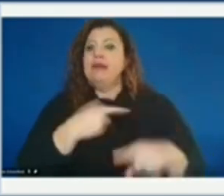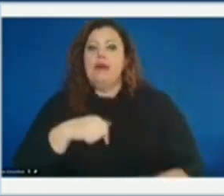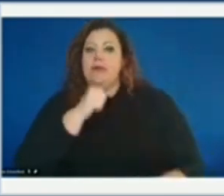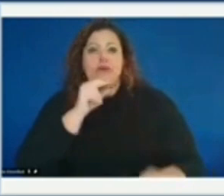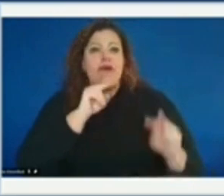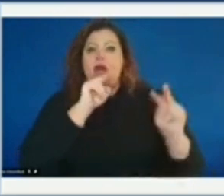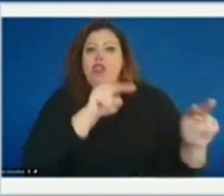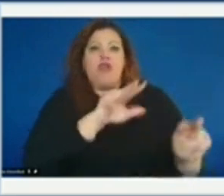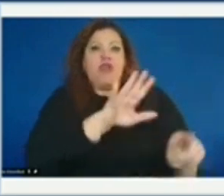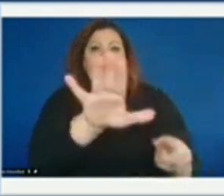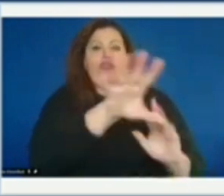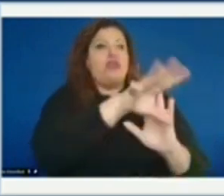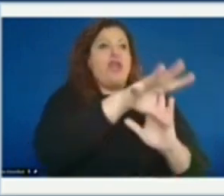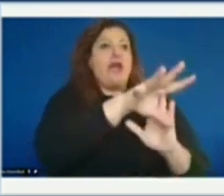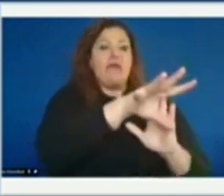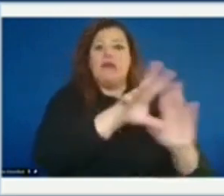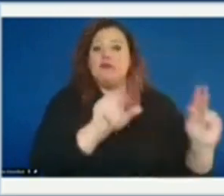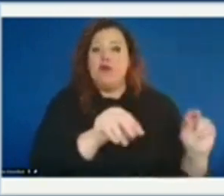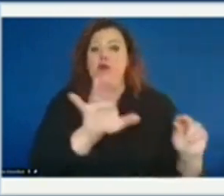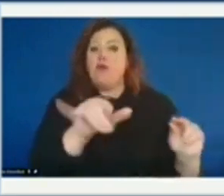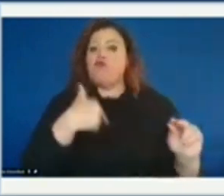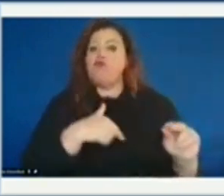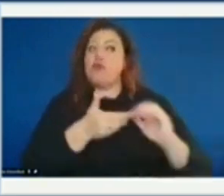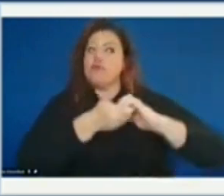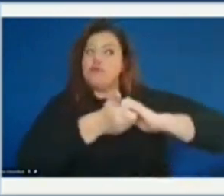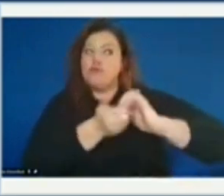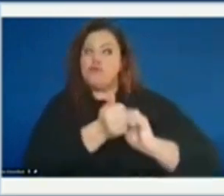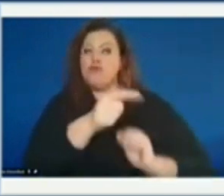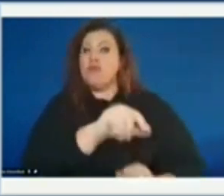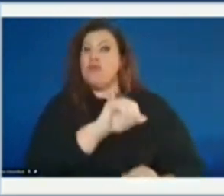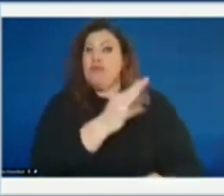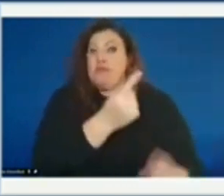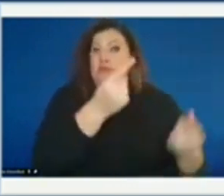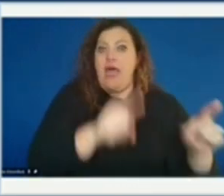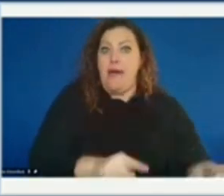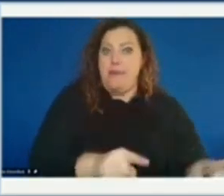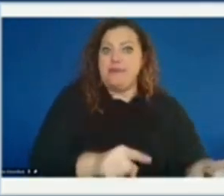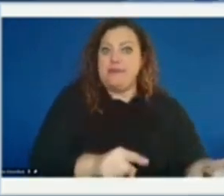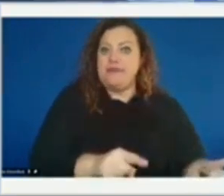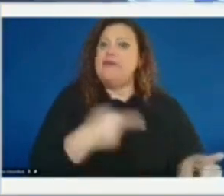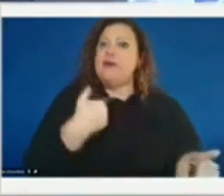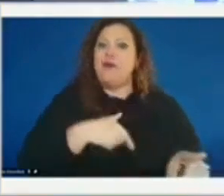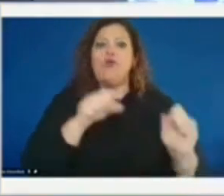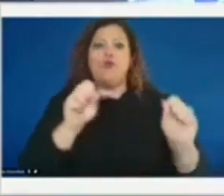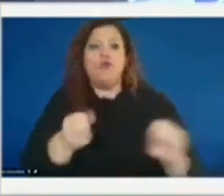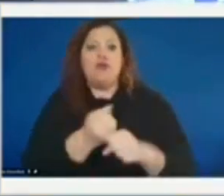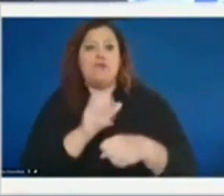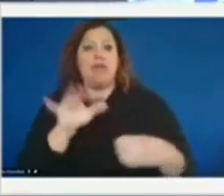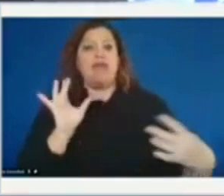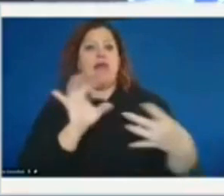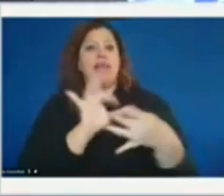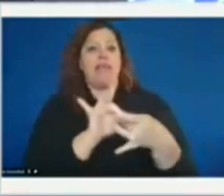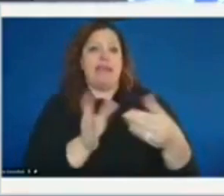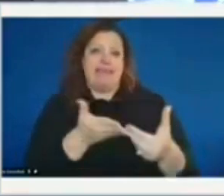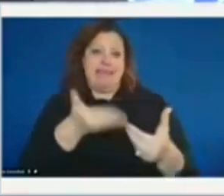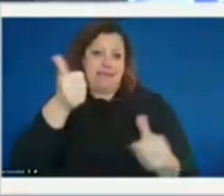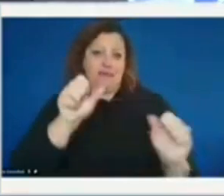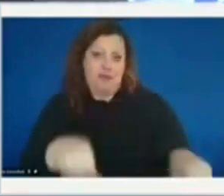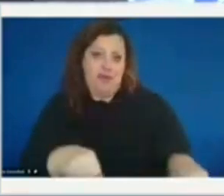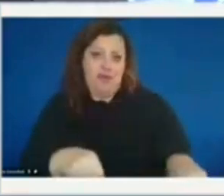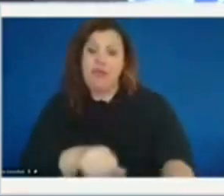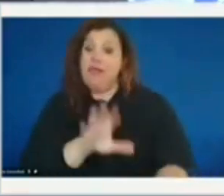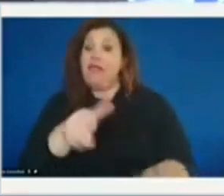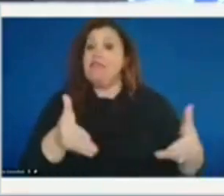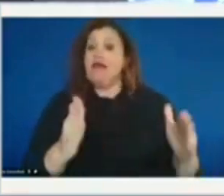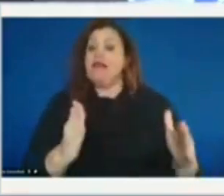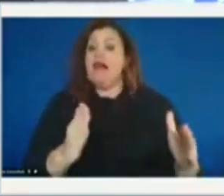out to partner with you so that if something does happen, we're able to make that link much easier. It allows for